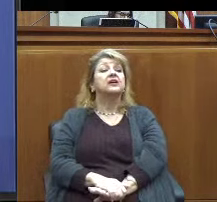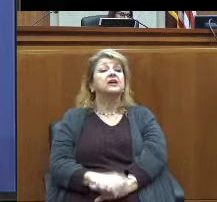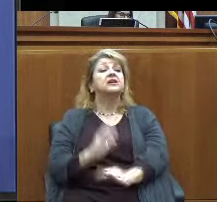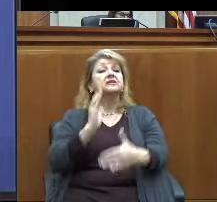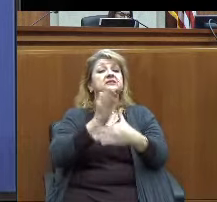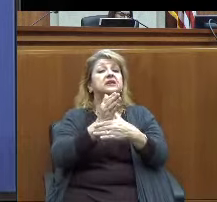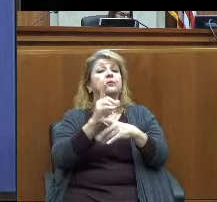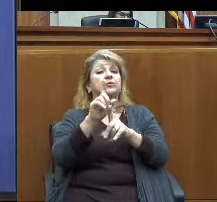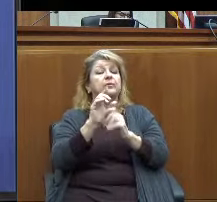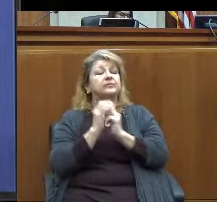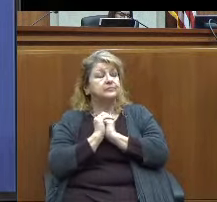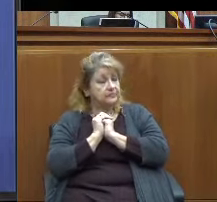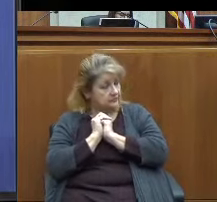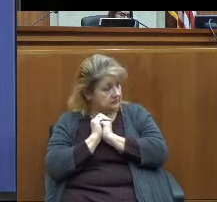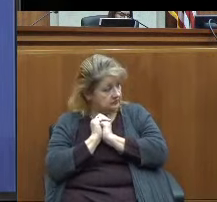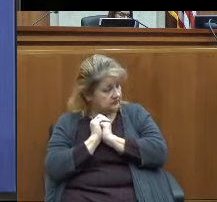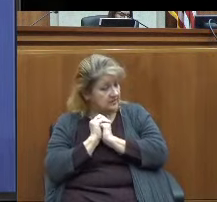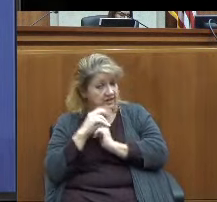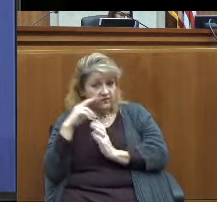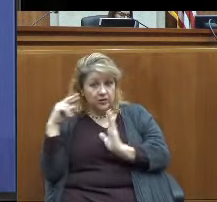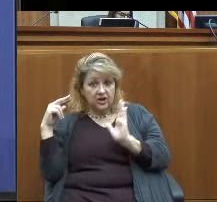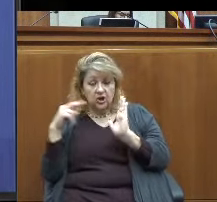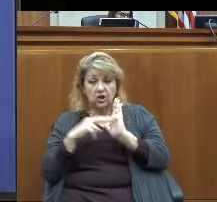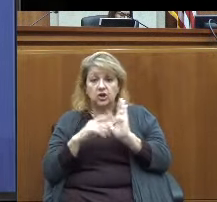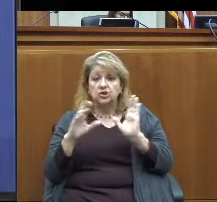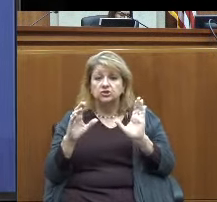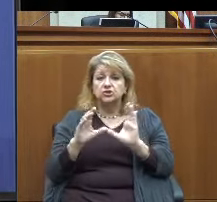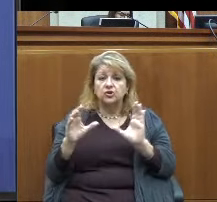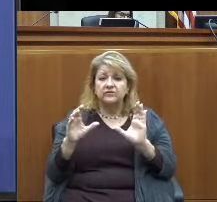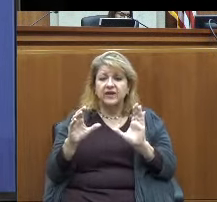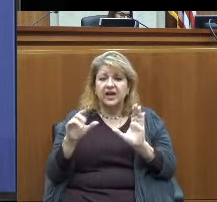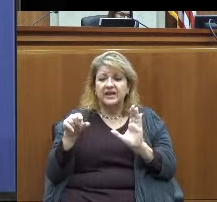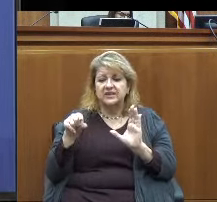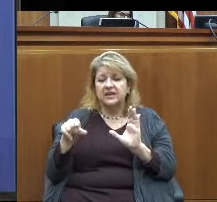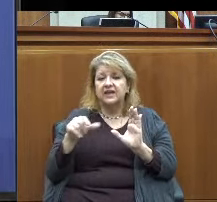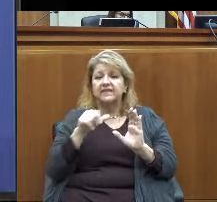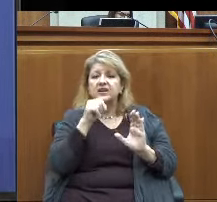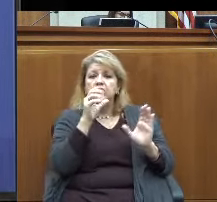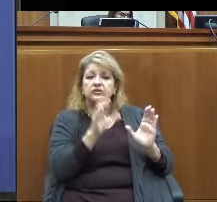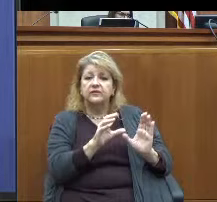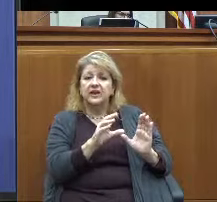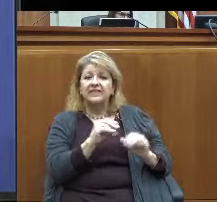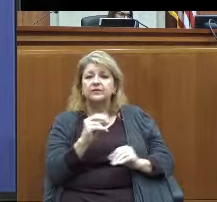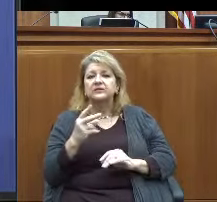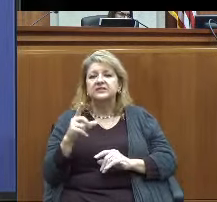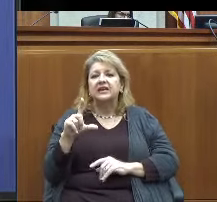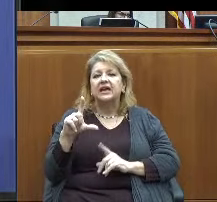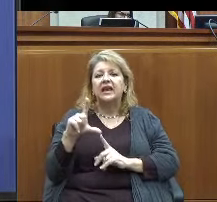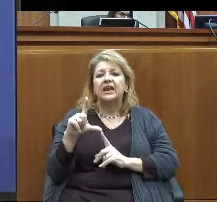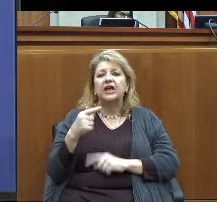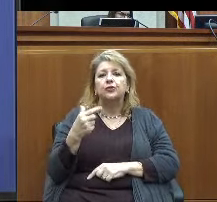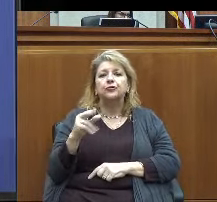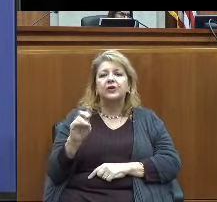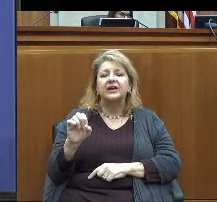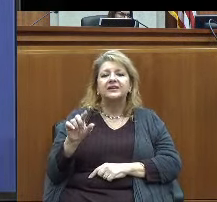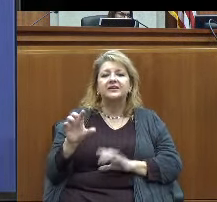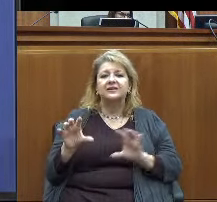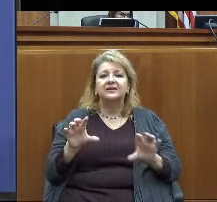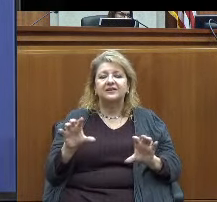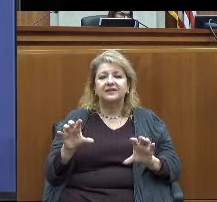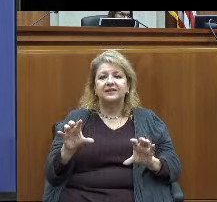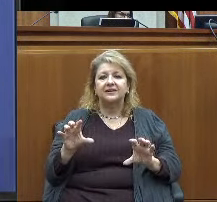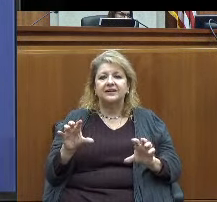just stop right there for a moment. If we look at certified versus uncertified, and then we look at letter grades, you see an